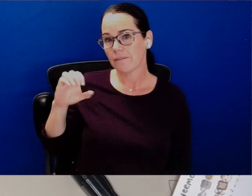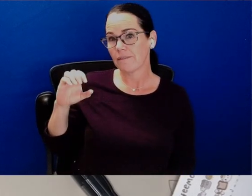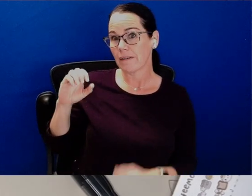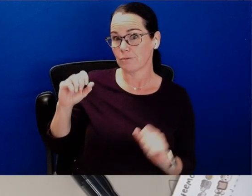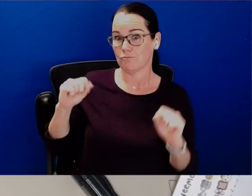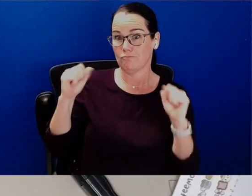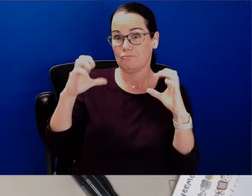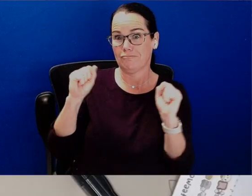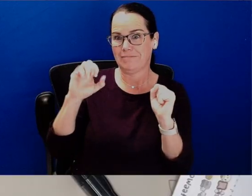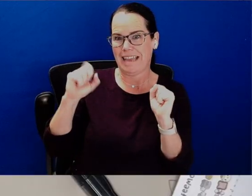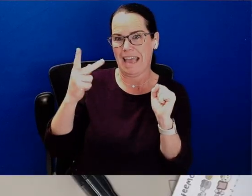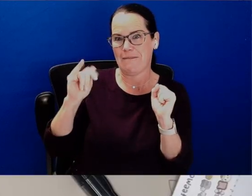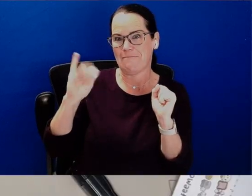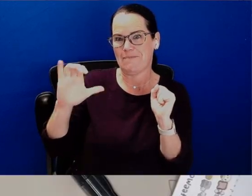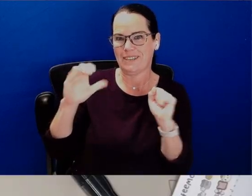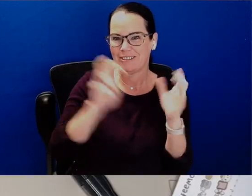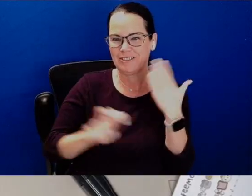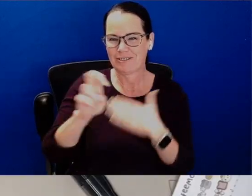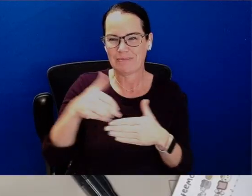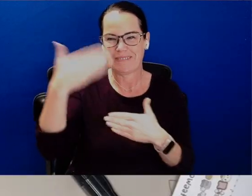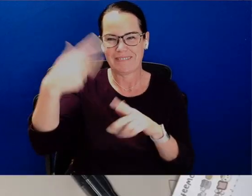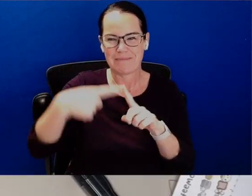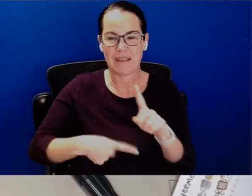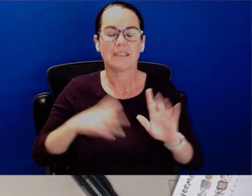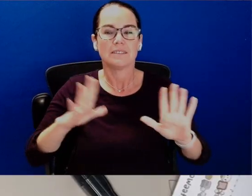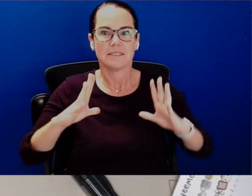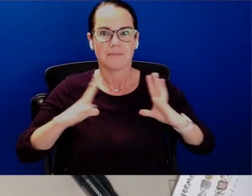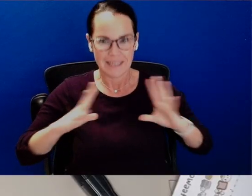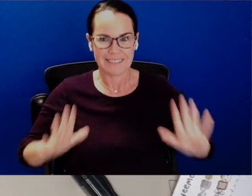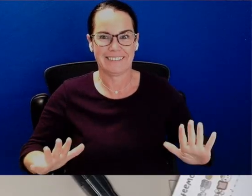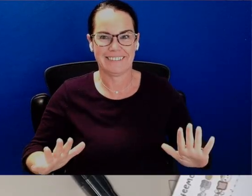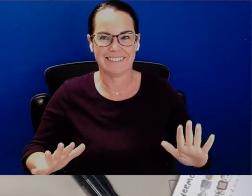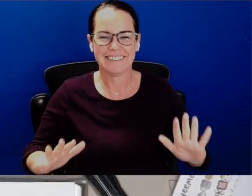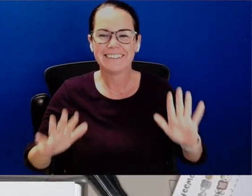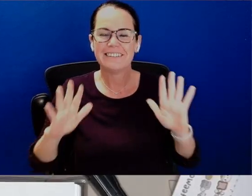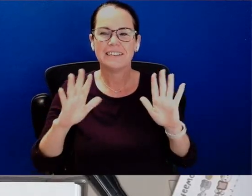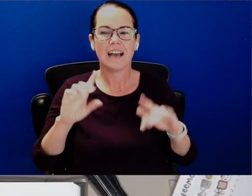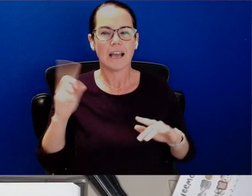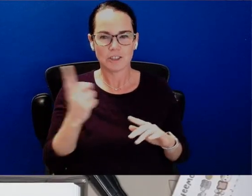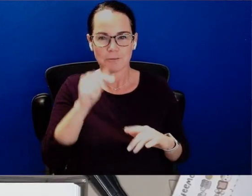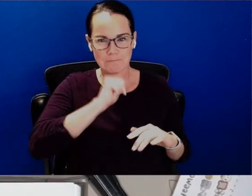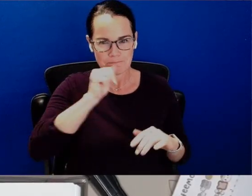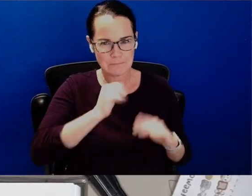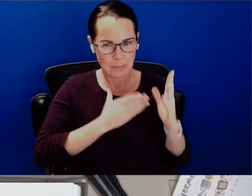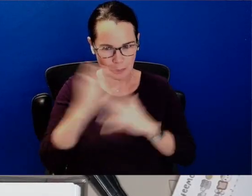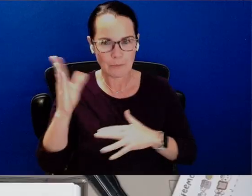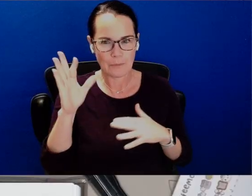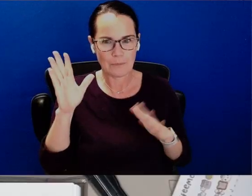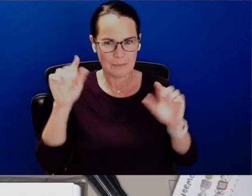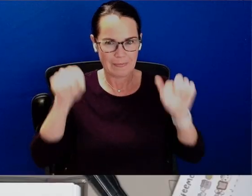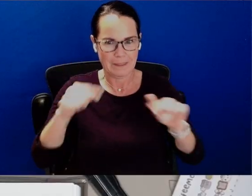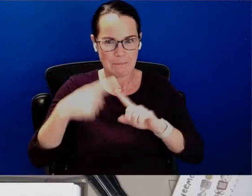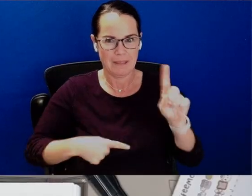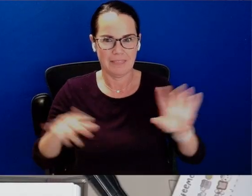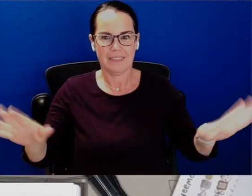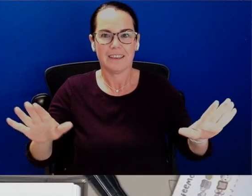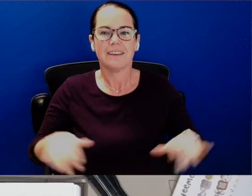trip next month, so it's fine. I have to get through this month.